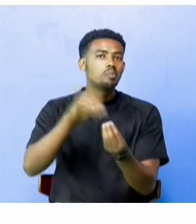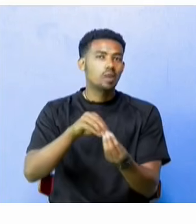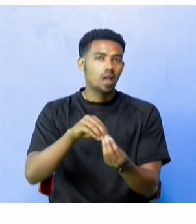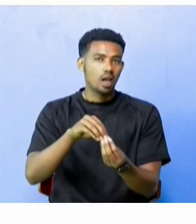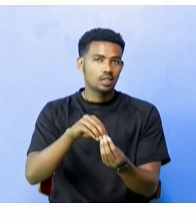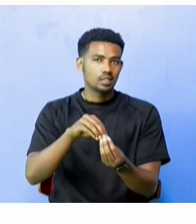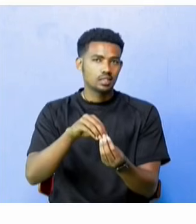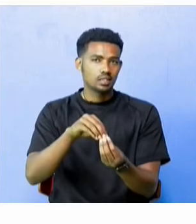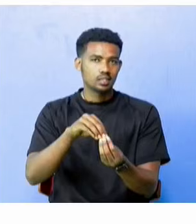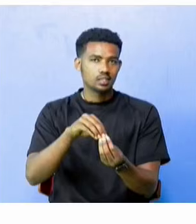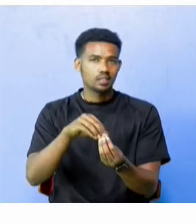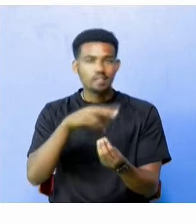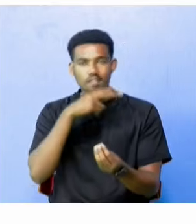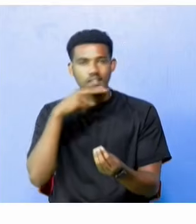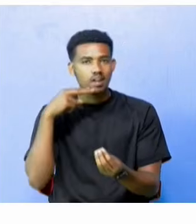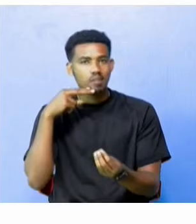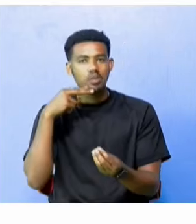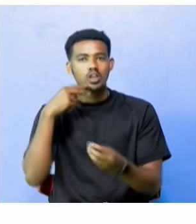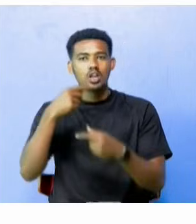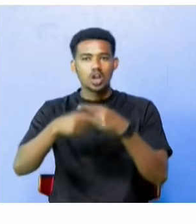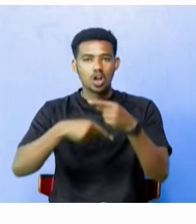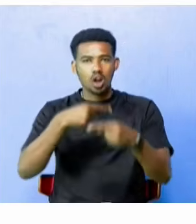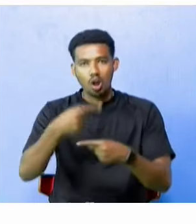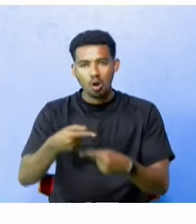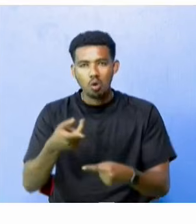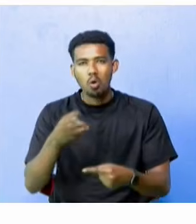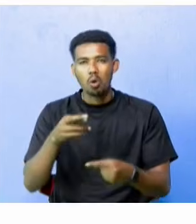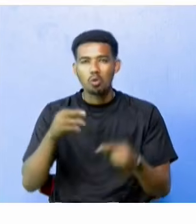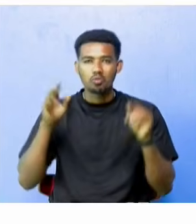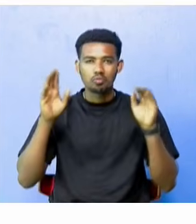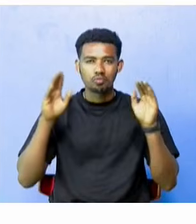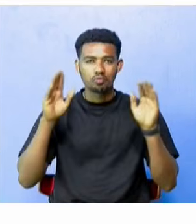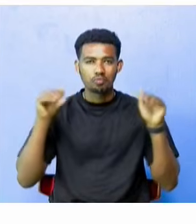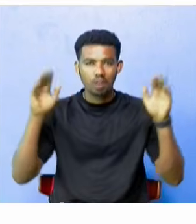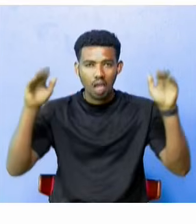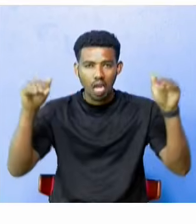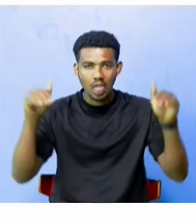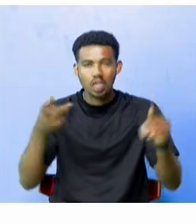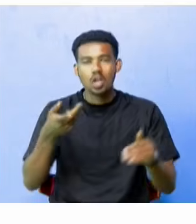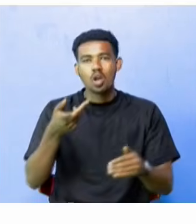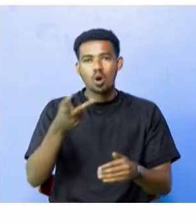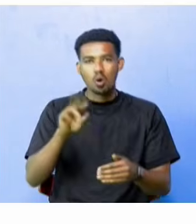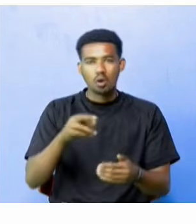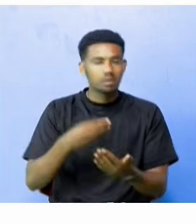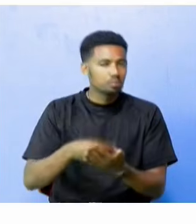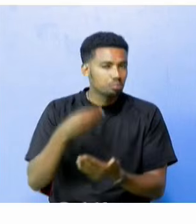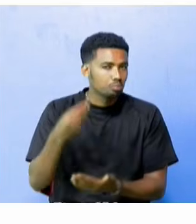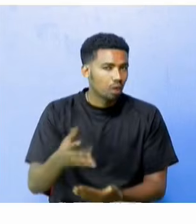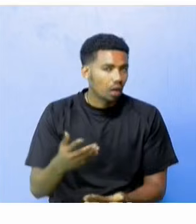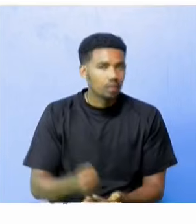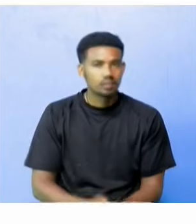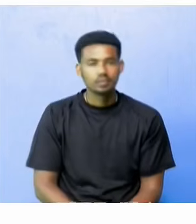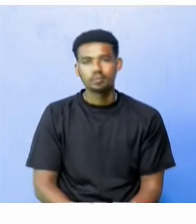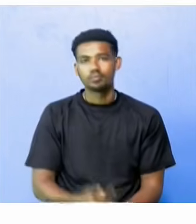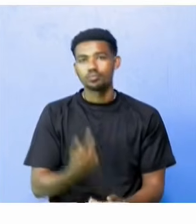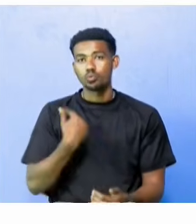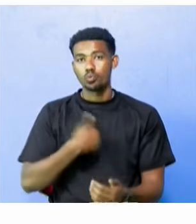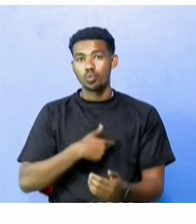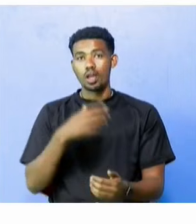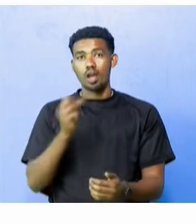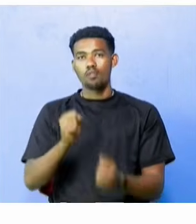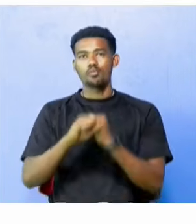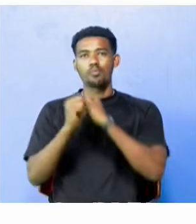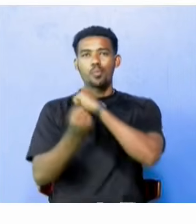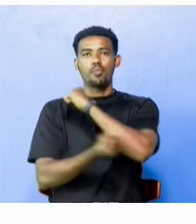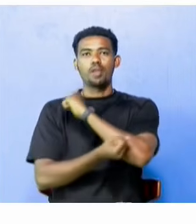the verb here, go, fly, and here, buy. So we have the base verb, or what we